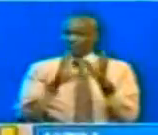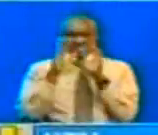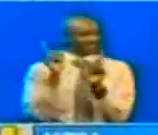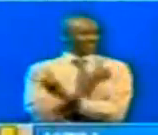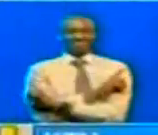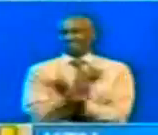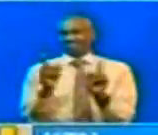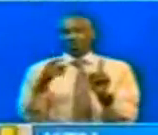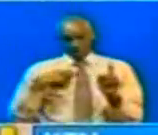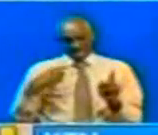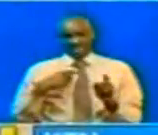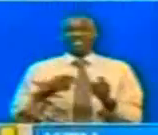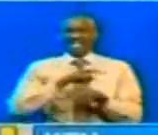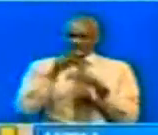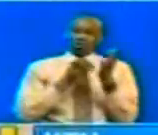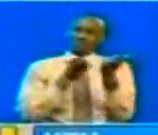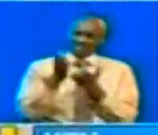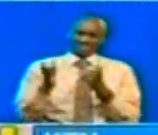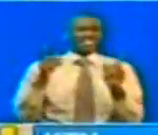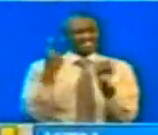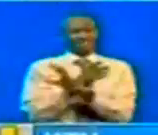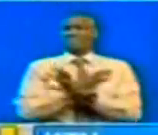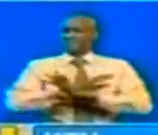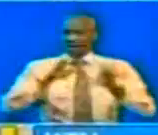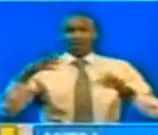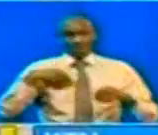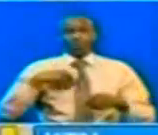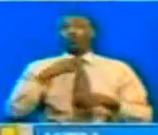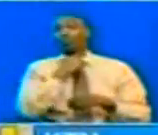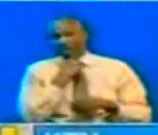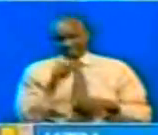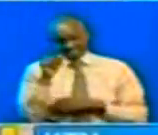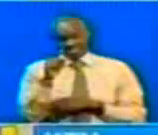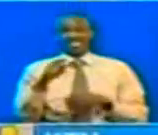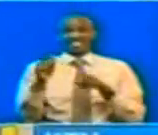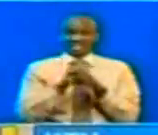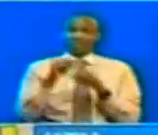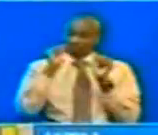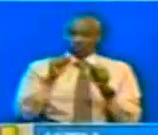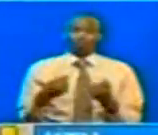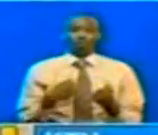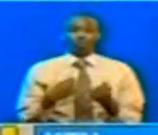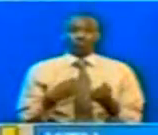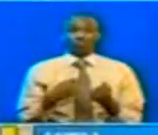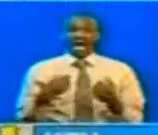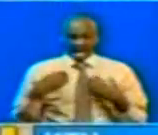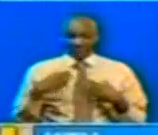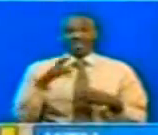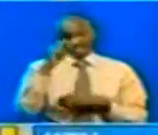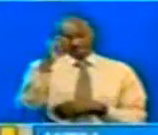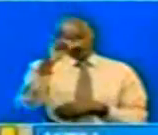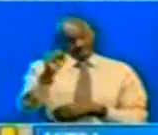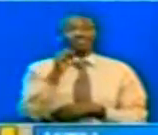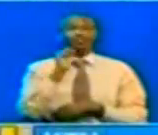before. We've expanded the national service. It's expected that everybody who goes through paramilitary training will also go through the national